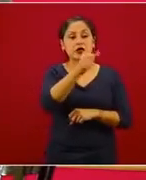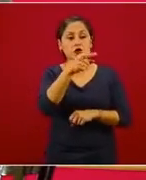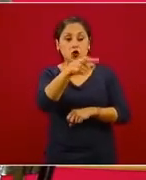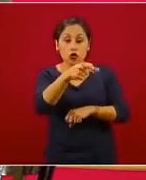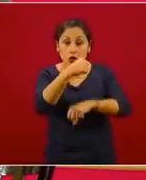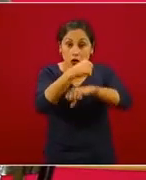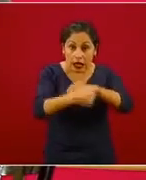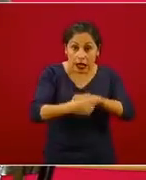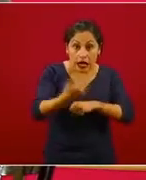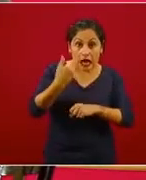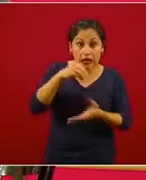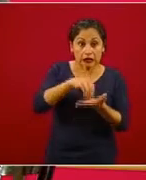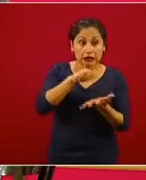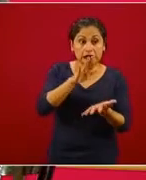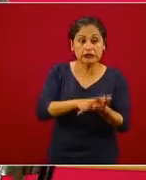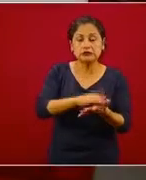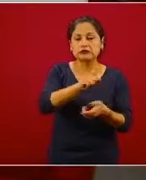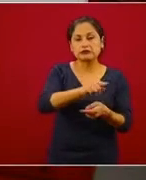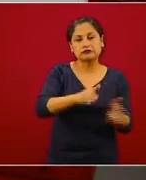is